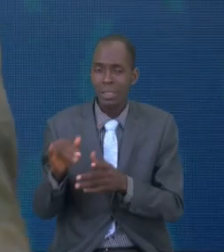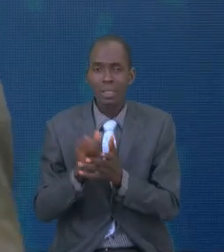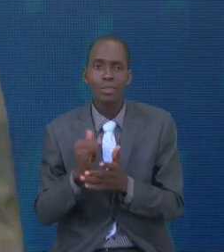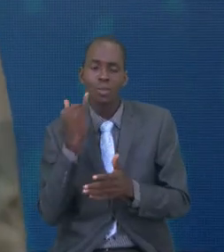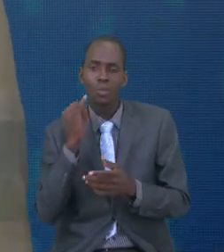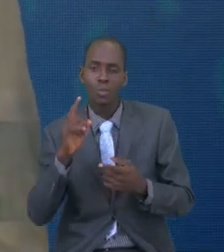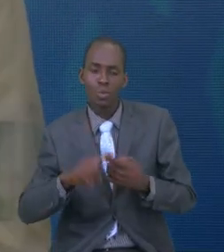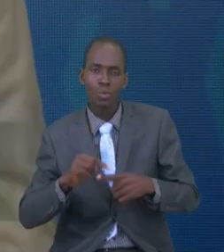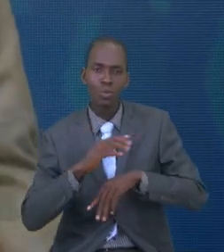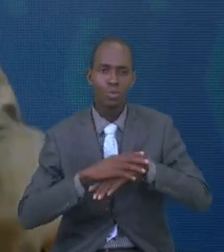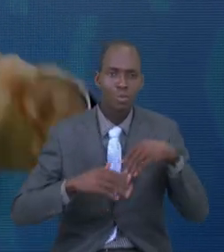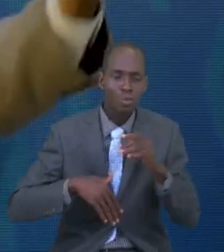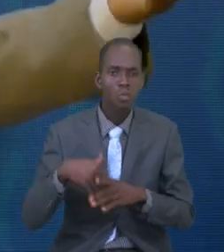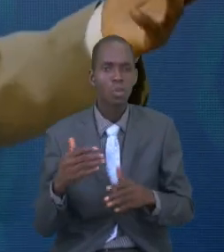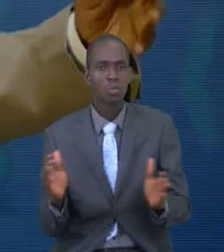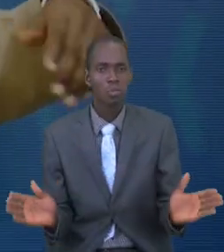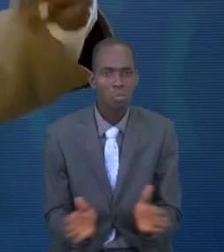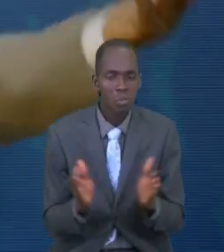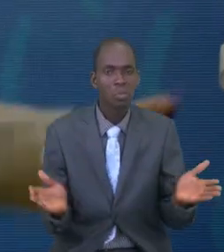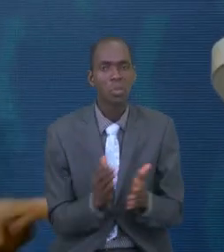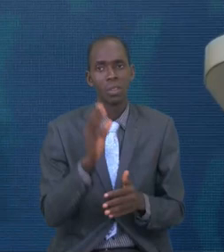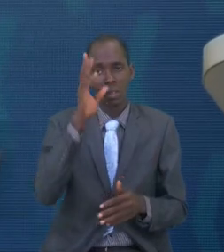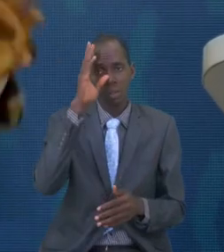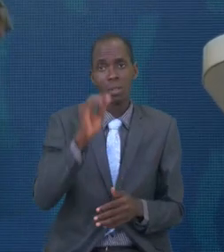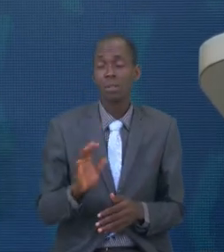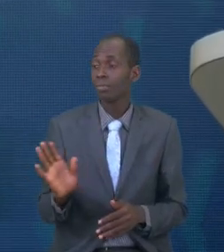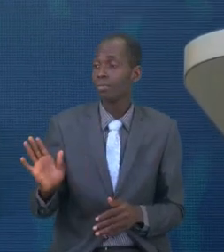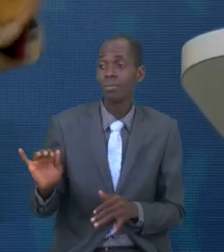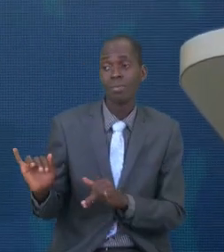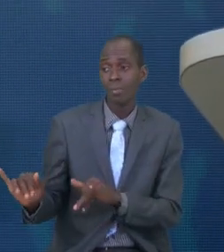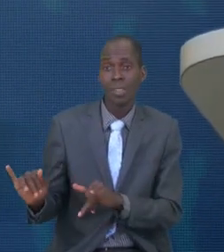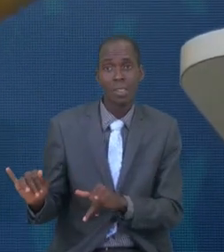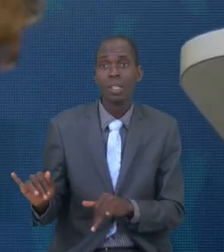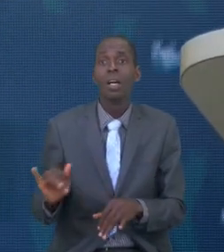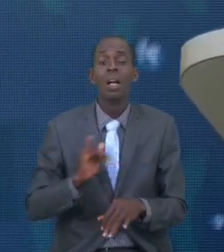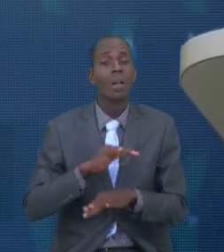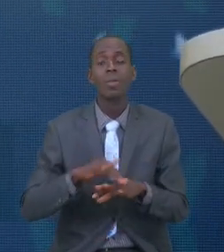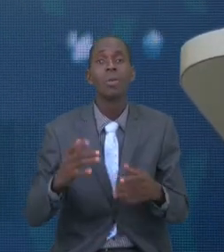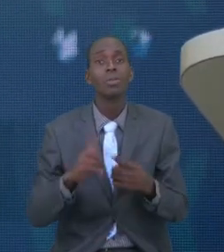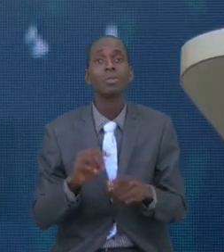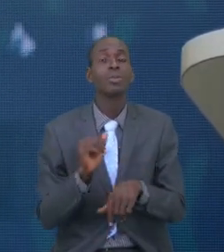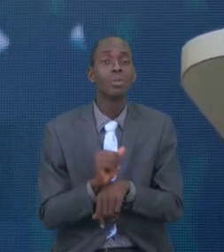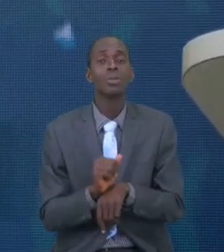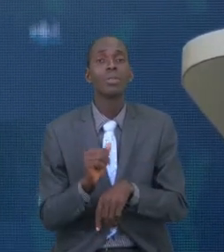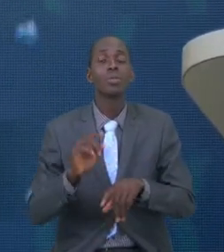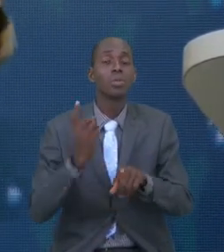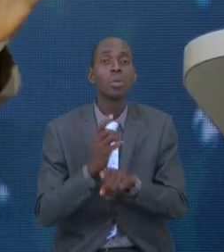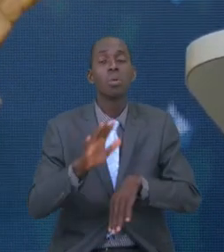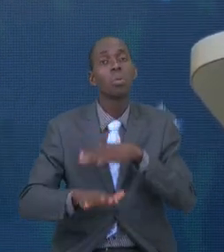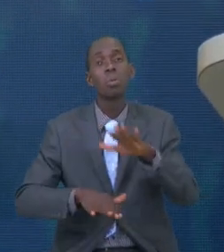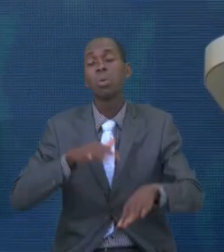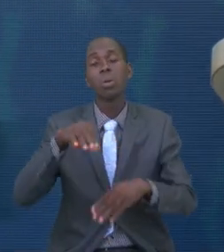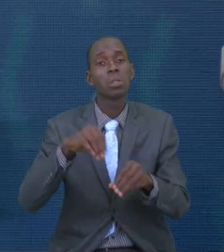that one there. I'm going, I don't know where. I'm just going to keep on walking and walking into the wilderness until